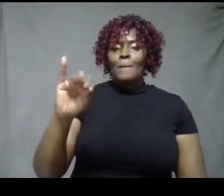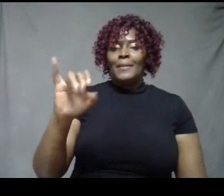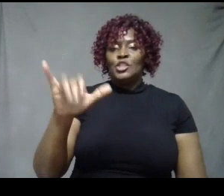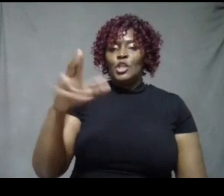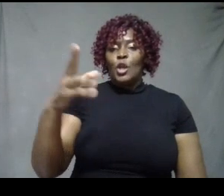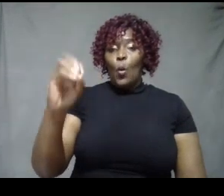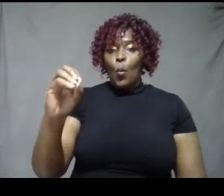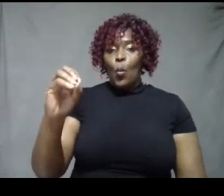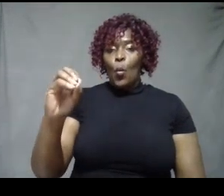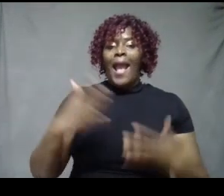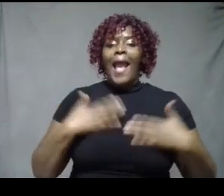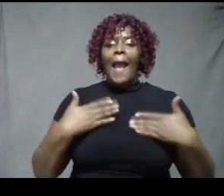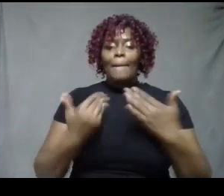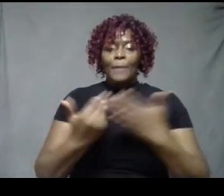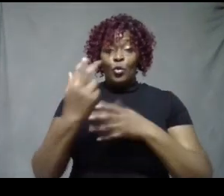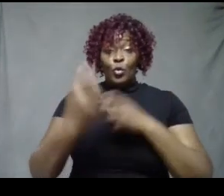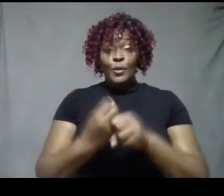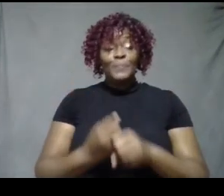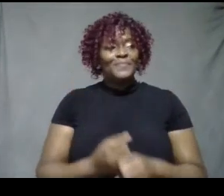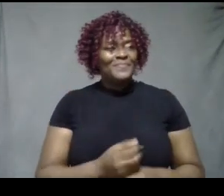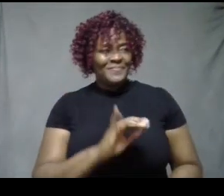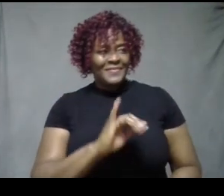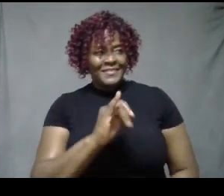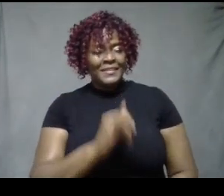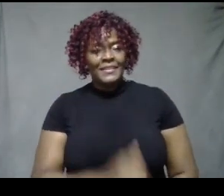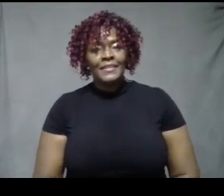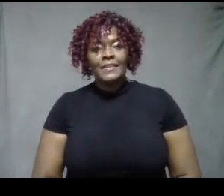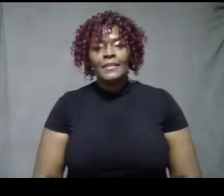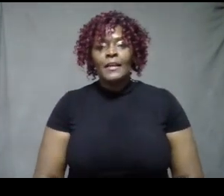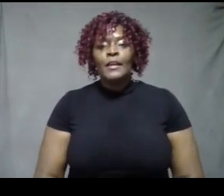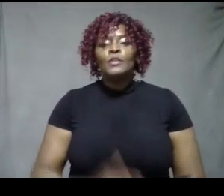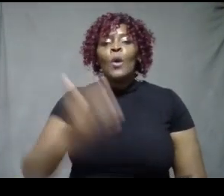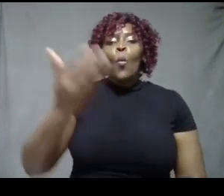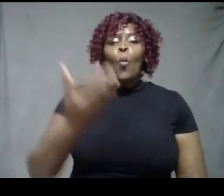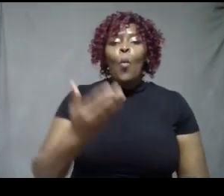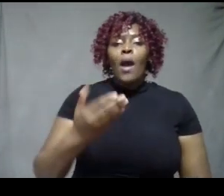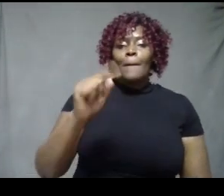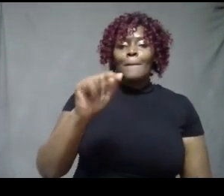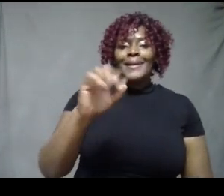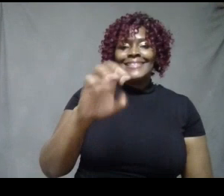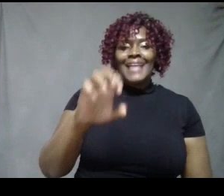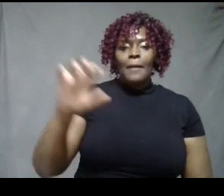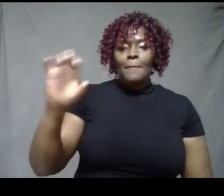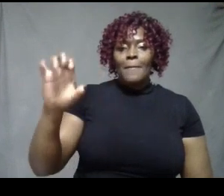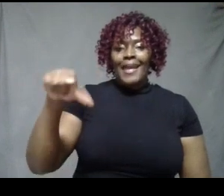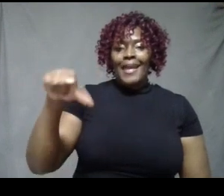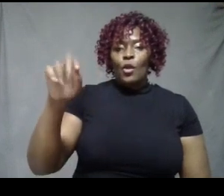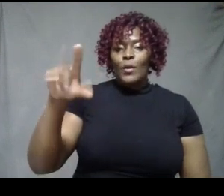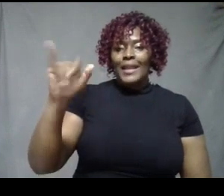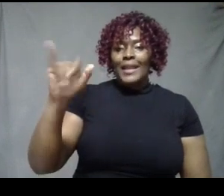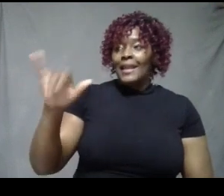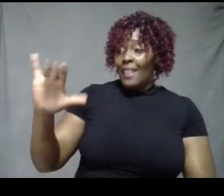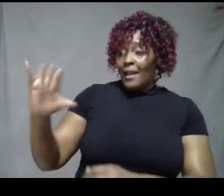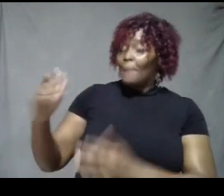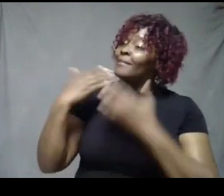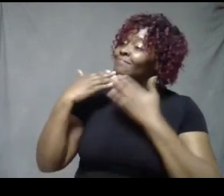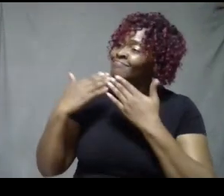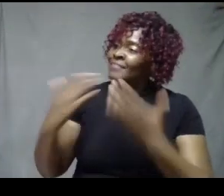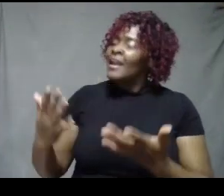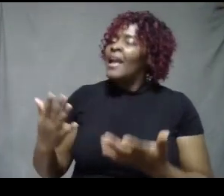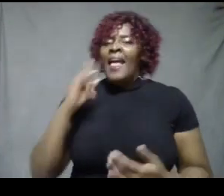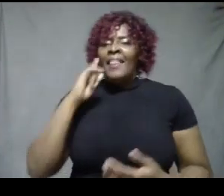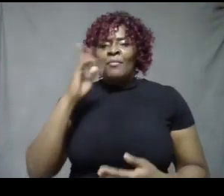Year. Let me first say welcome to Time Equities. I think it's refreshing that we're going to have a developer that will